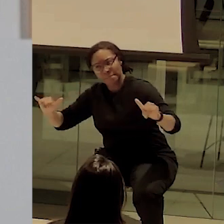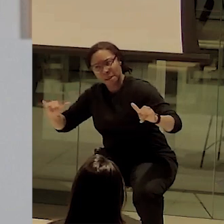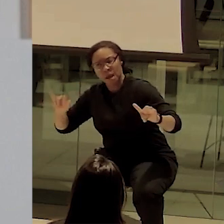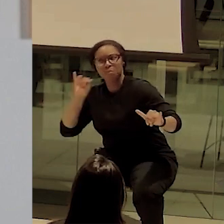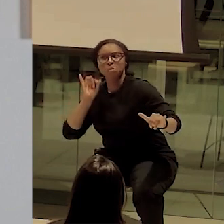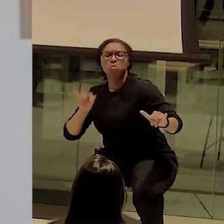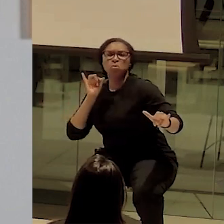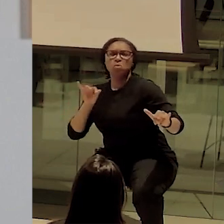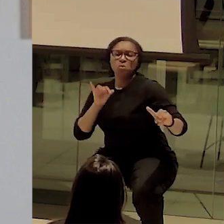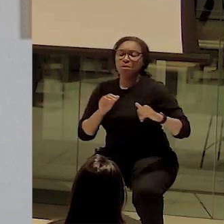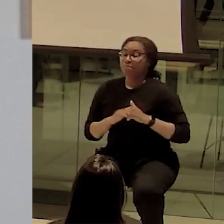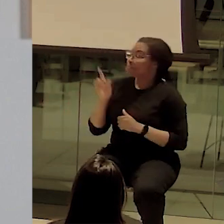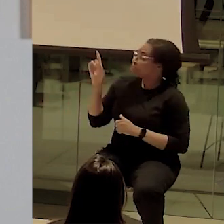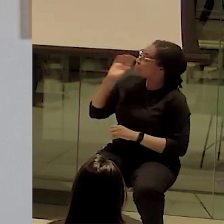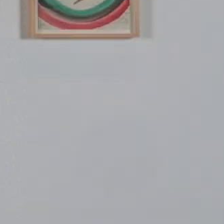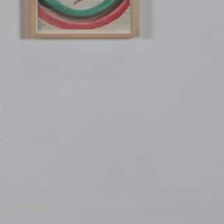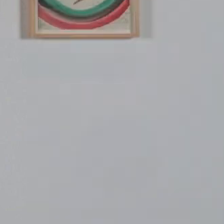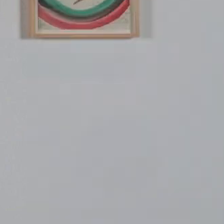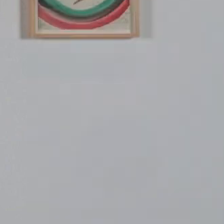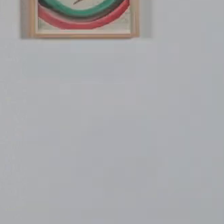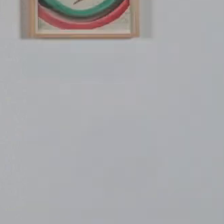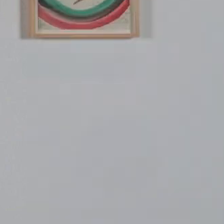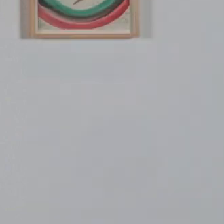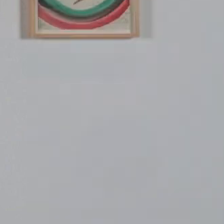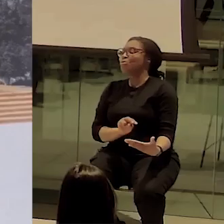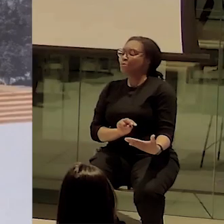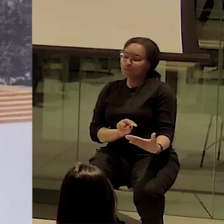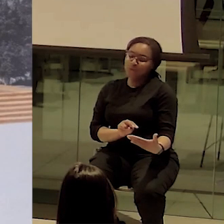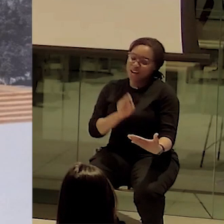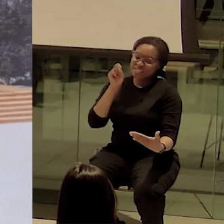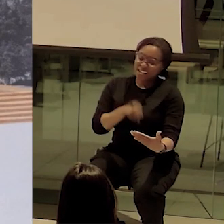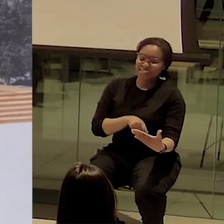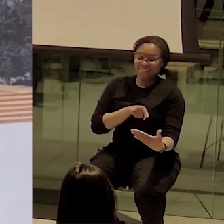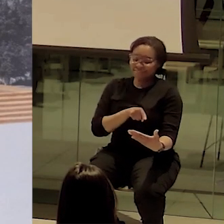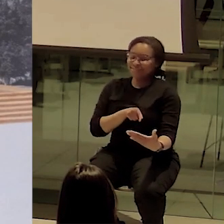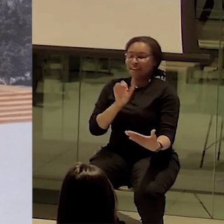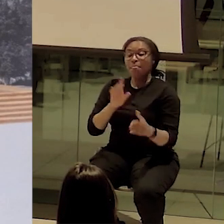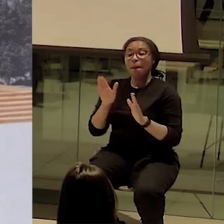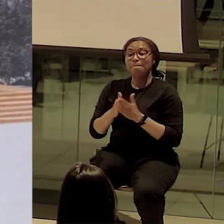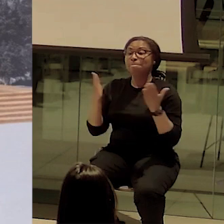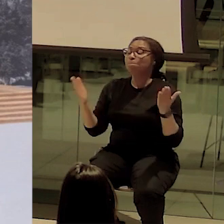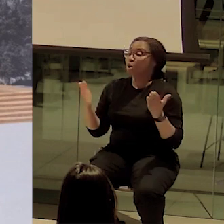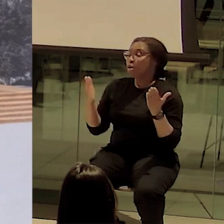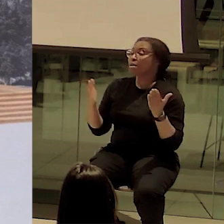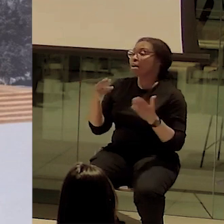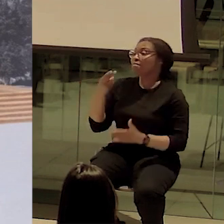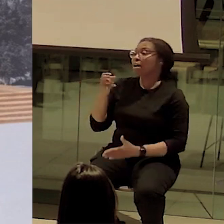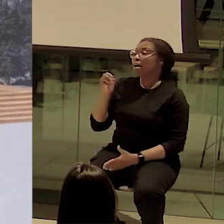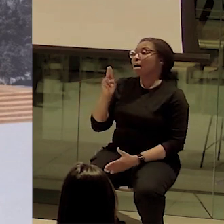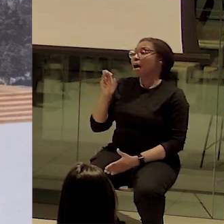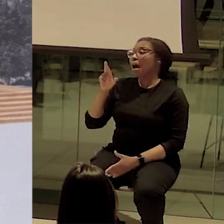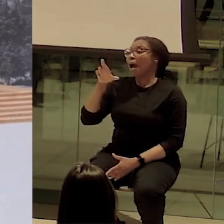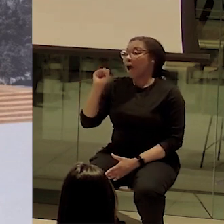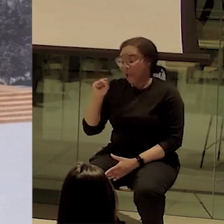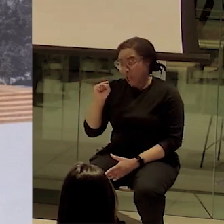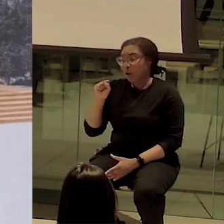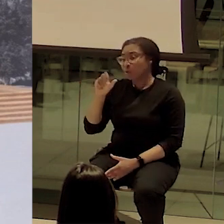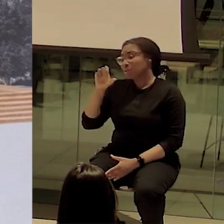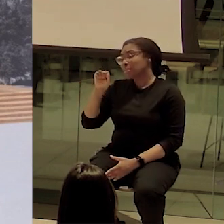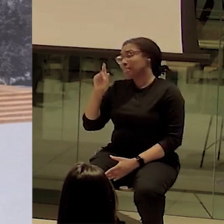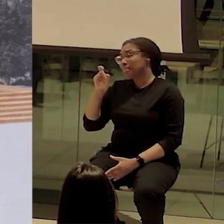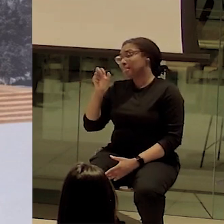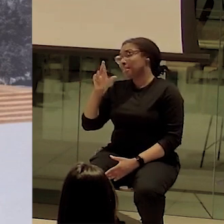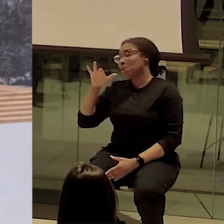this is images of that installation. So this is from her Book of Hours series, which is a much, much bigger series than